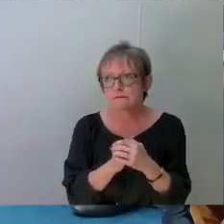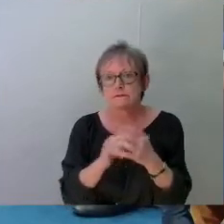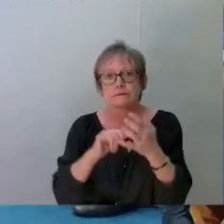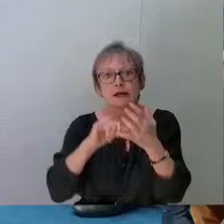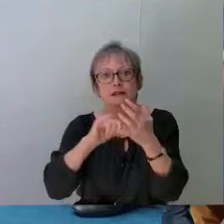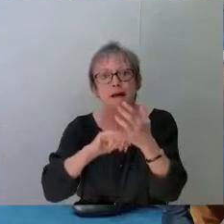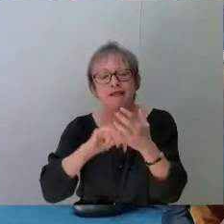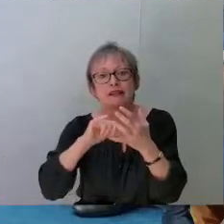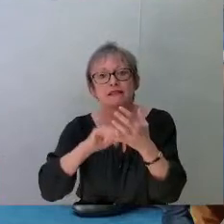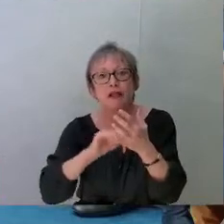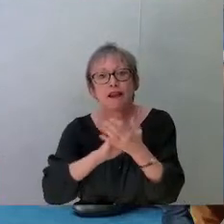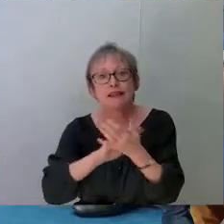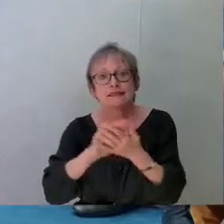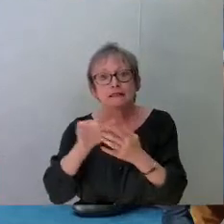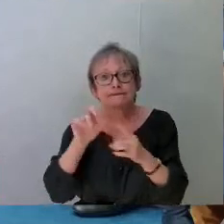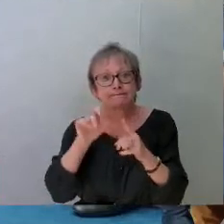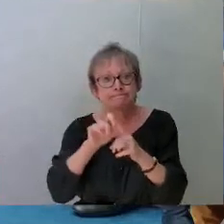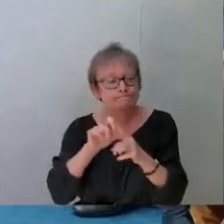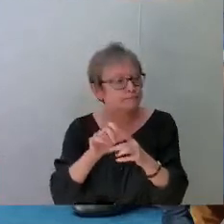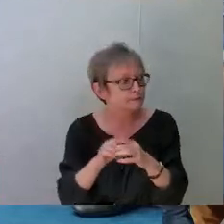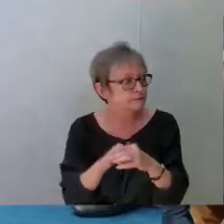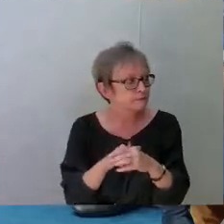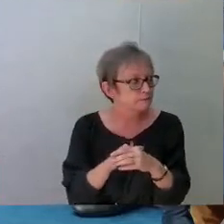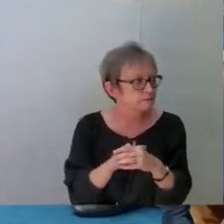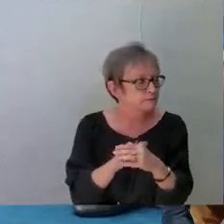Samantha Sutherland.